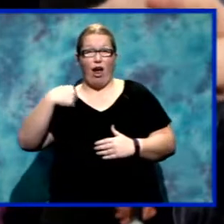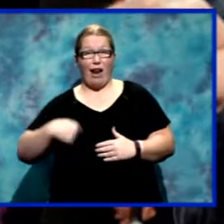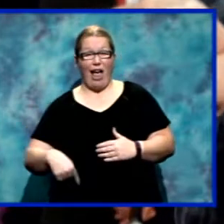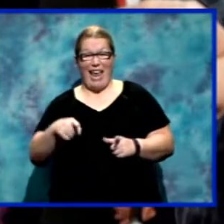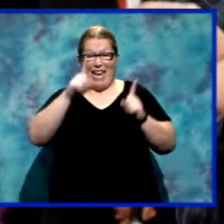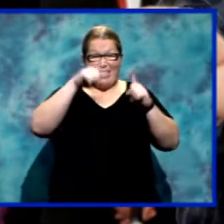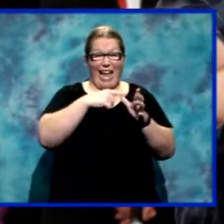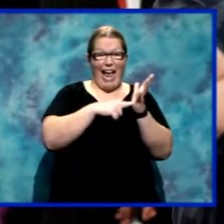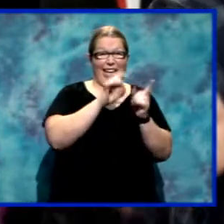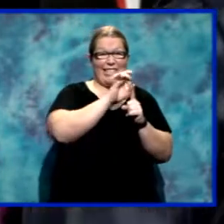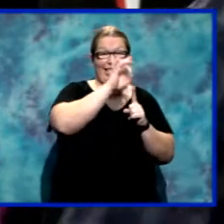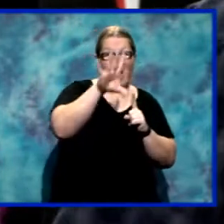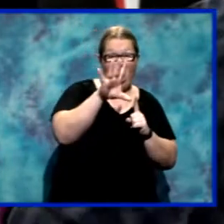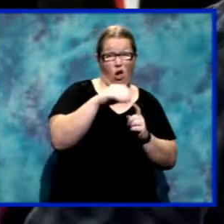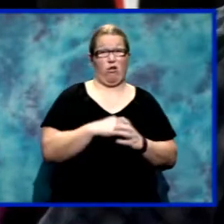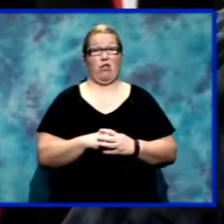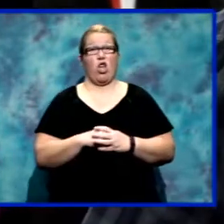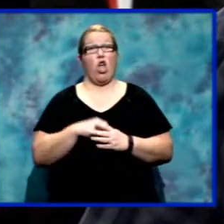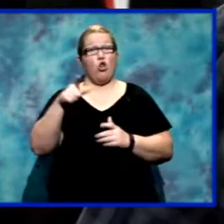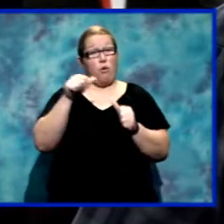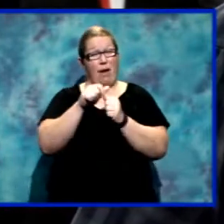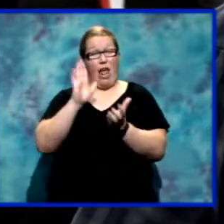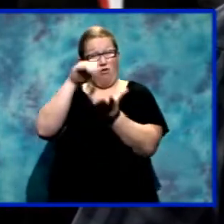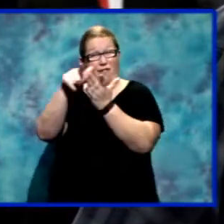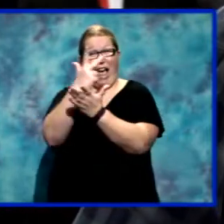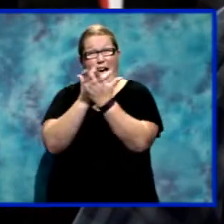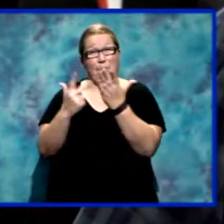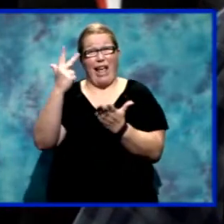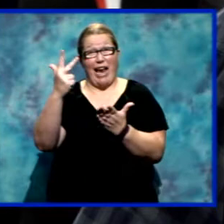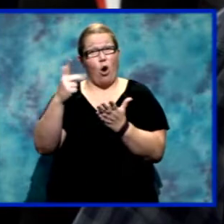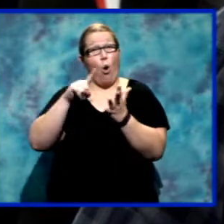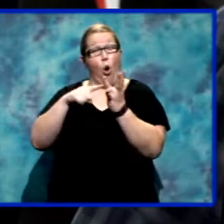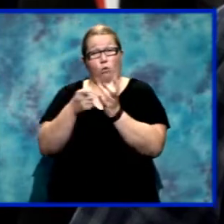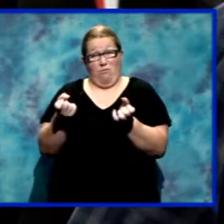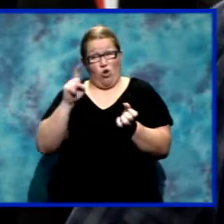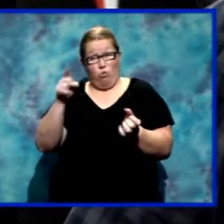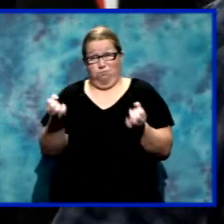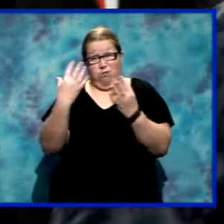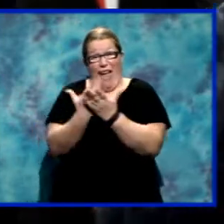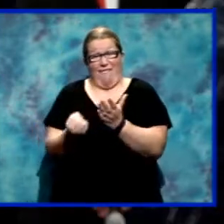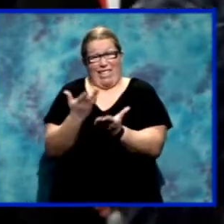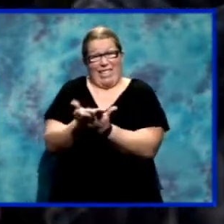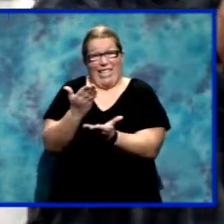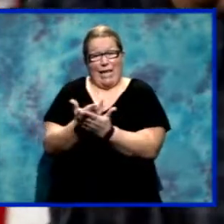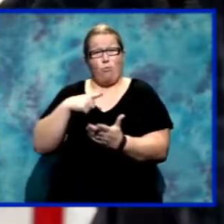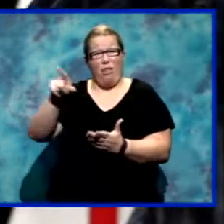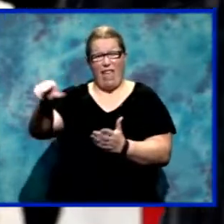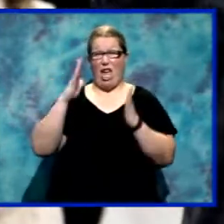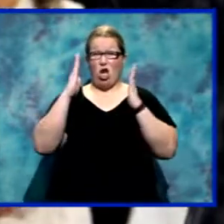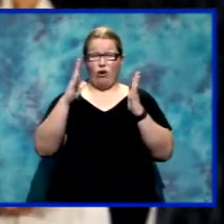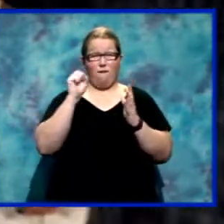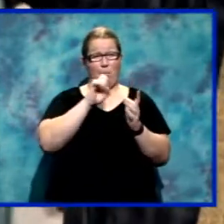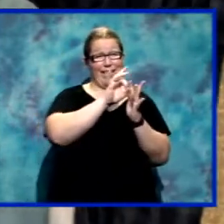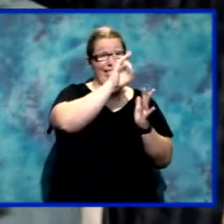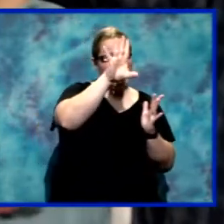at 10 o'clock, you better be there at 8:30 or you're not getting a seat. Because their church goes from